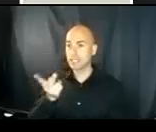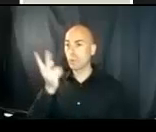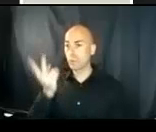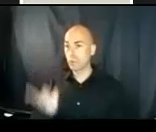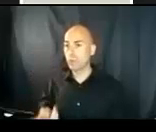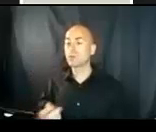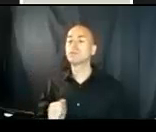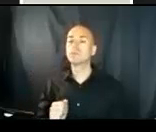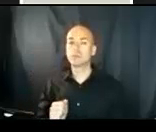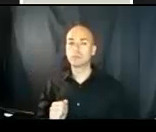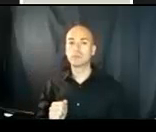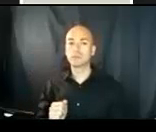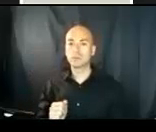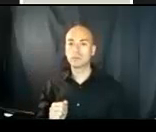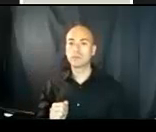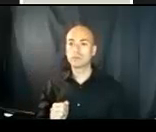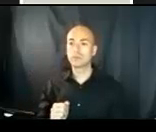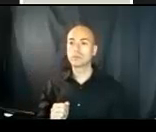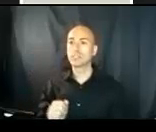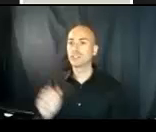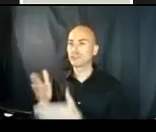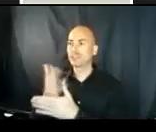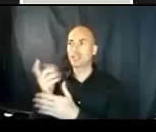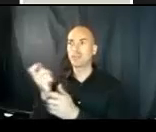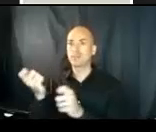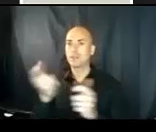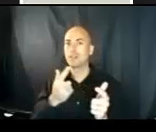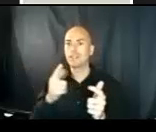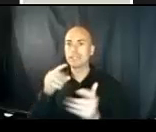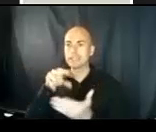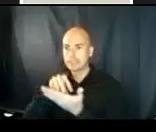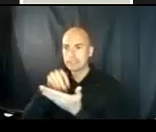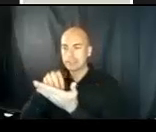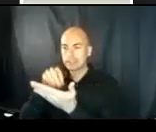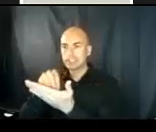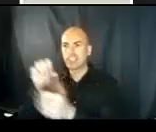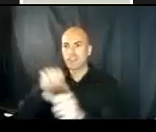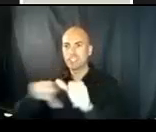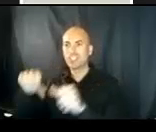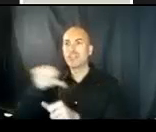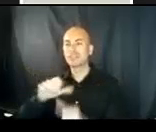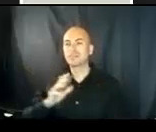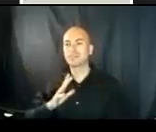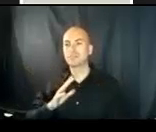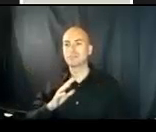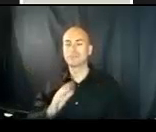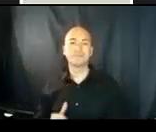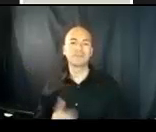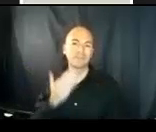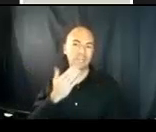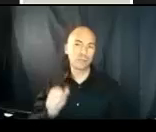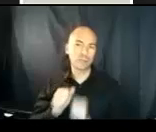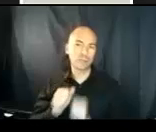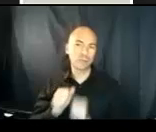are providing these for all of us. We definitely take learning from each other. And so thank you so much